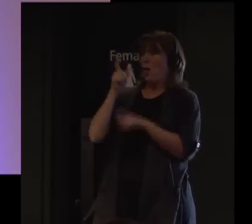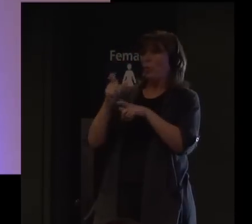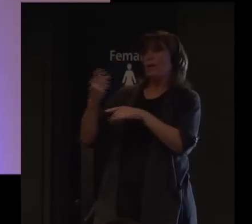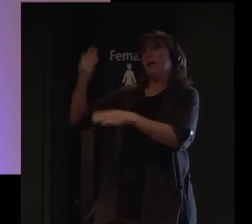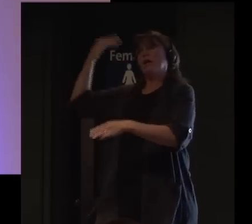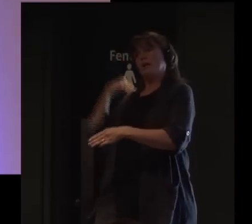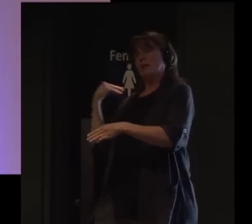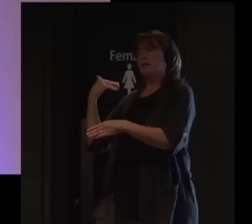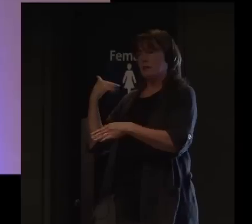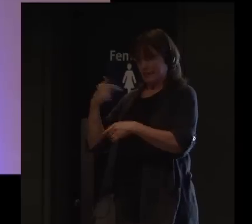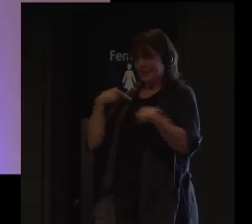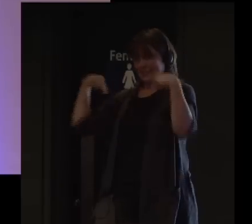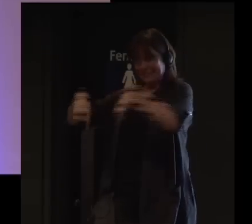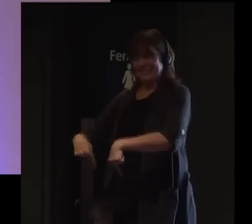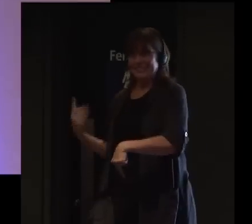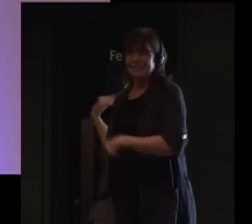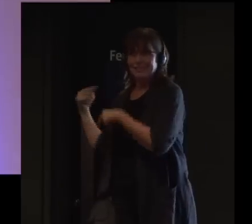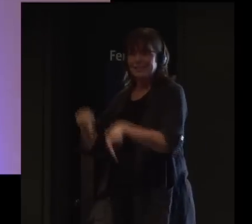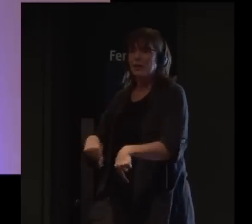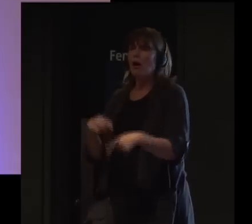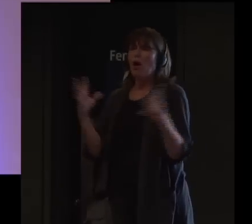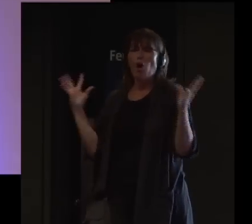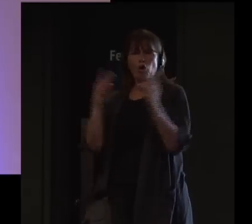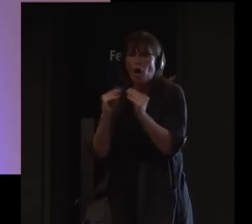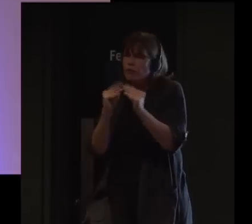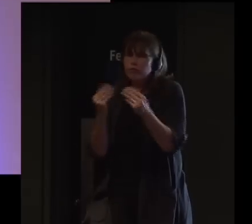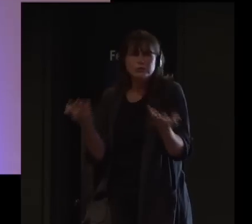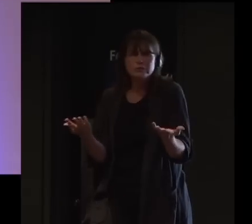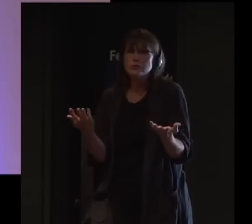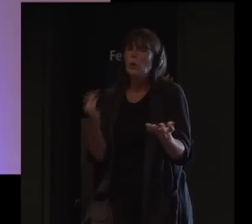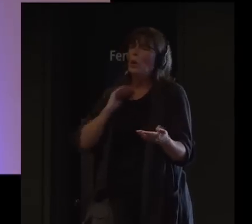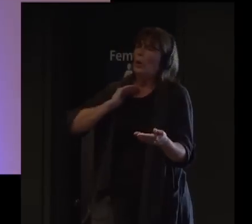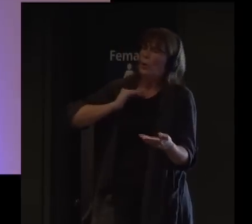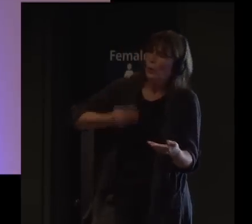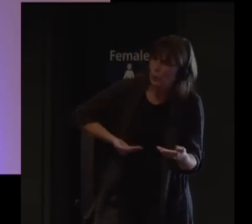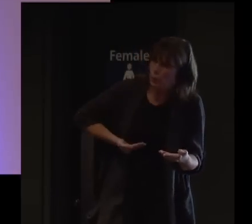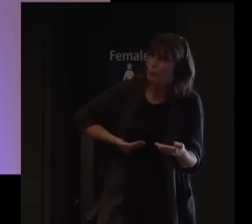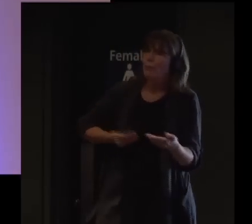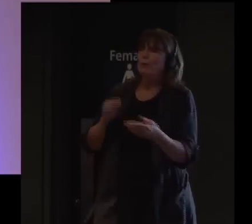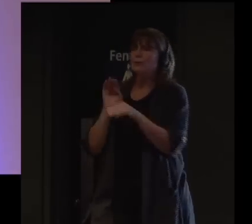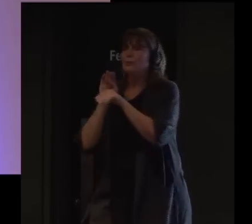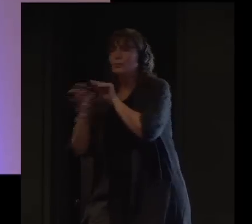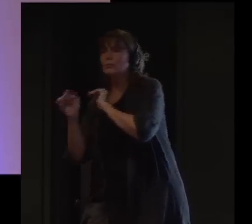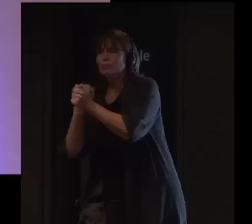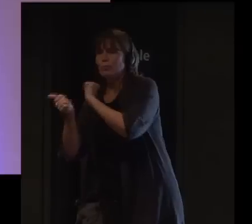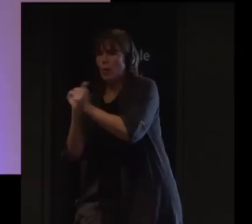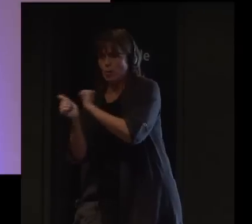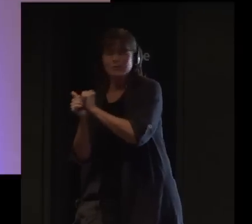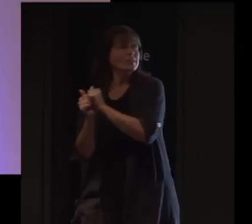here in another conference we organized on women and sport. And in the